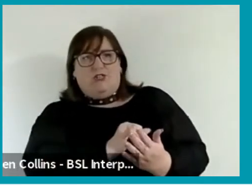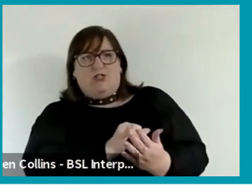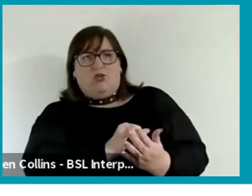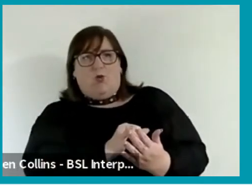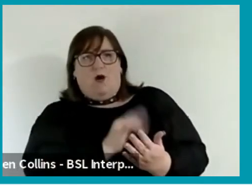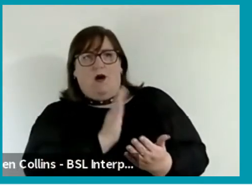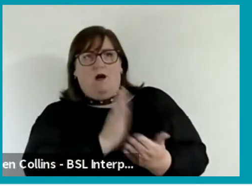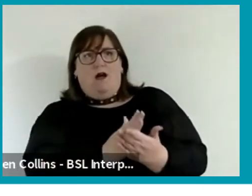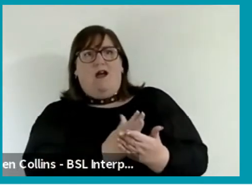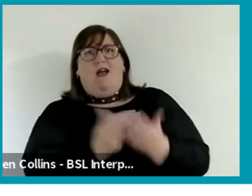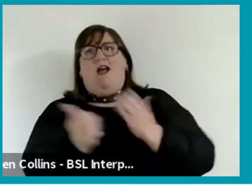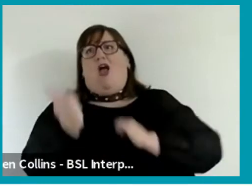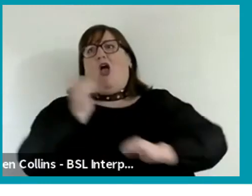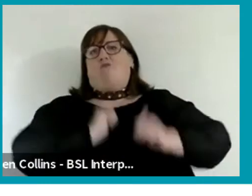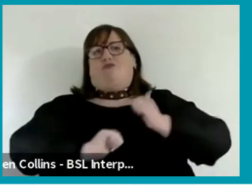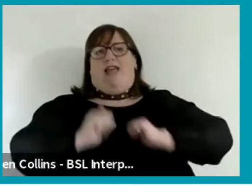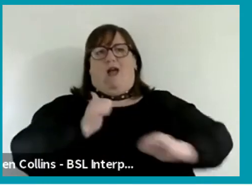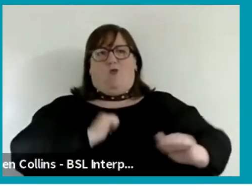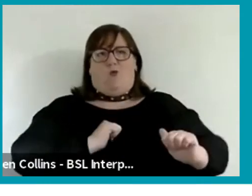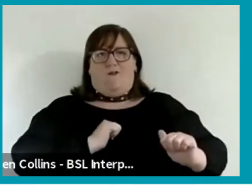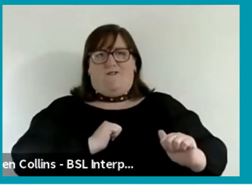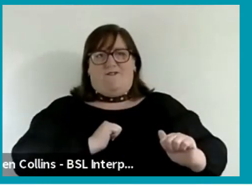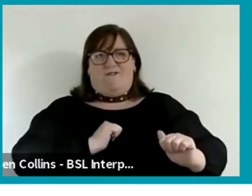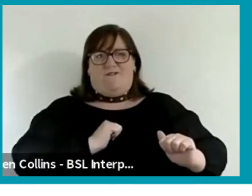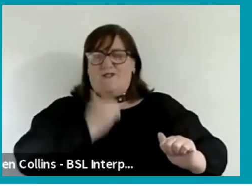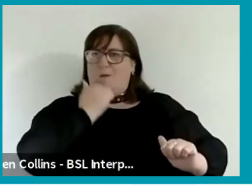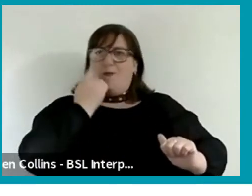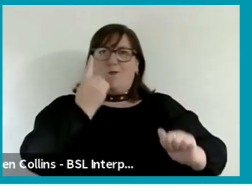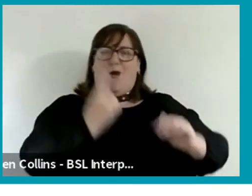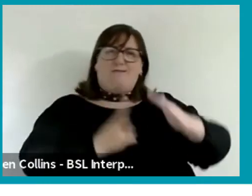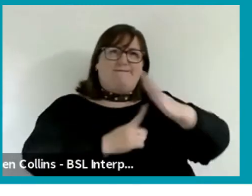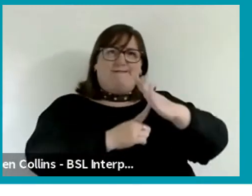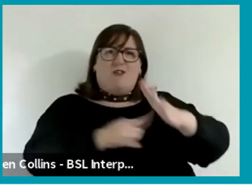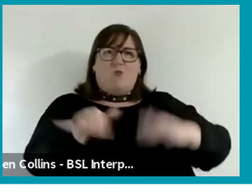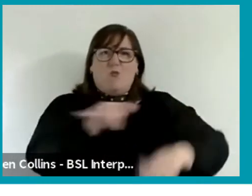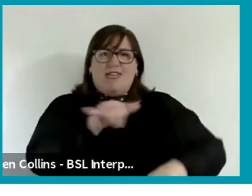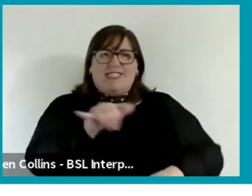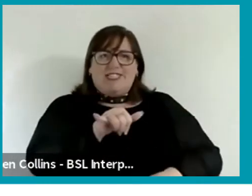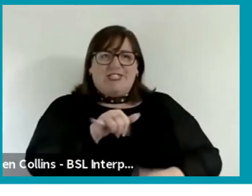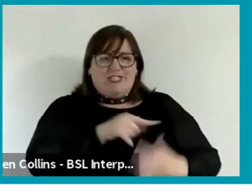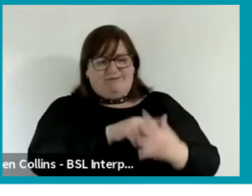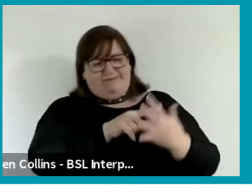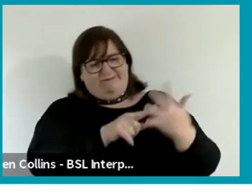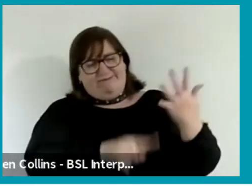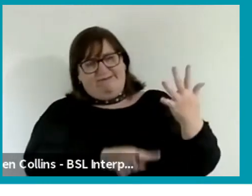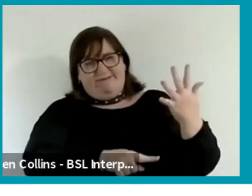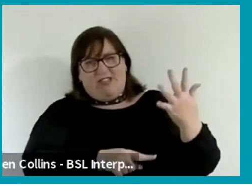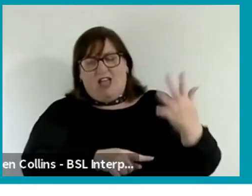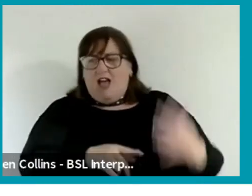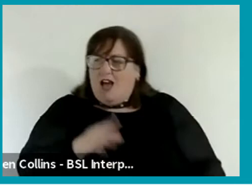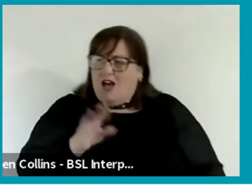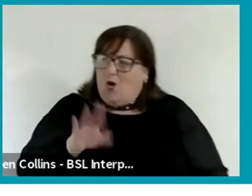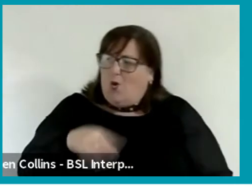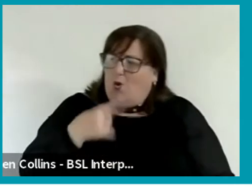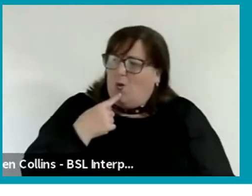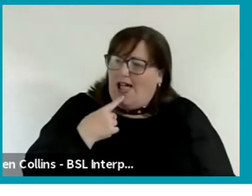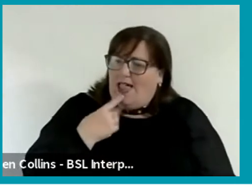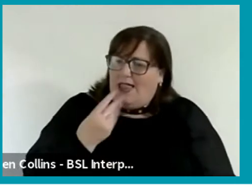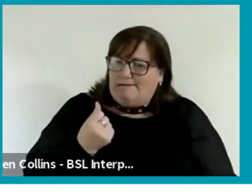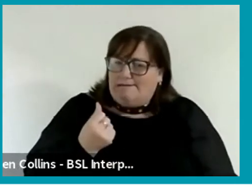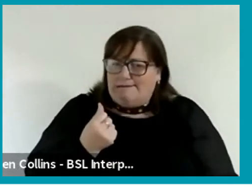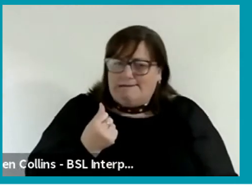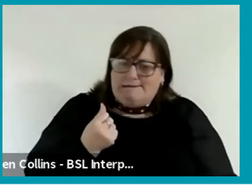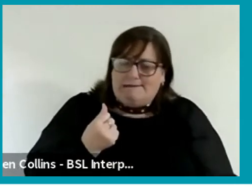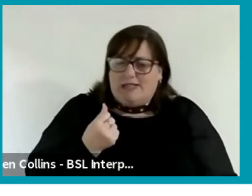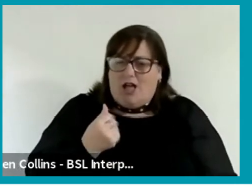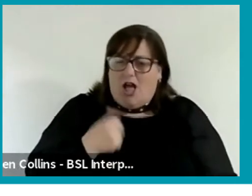Wow, that's a very, very, very $1 million question. I would say it